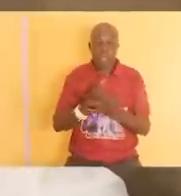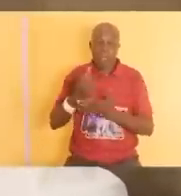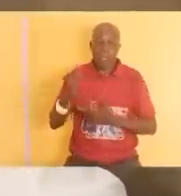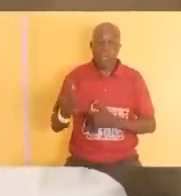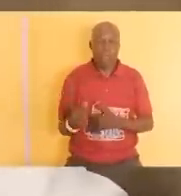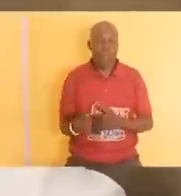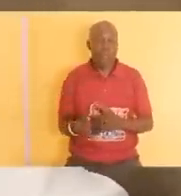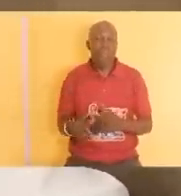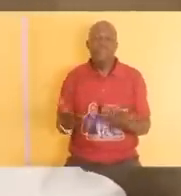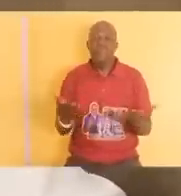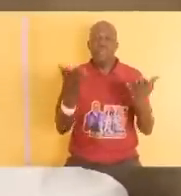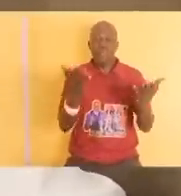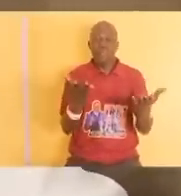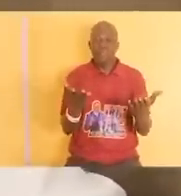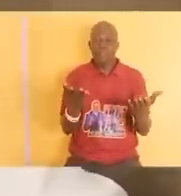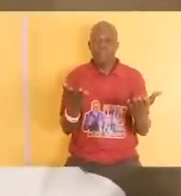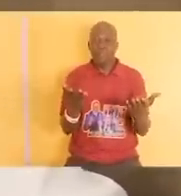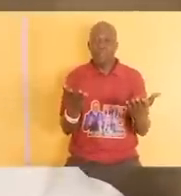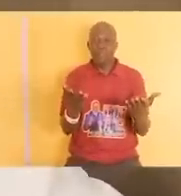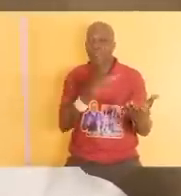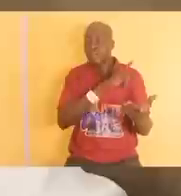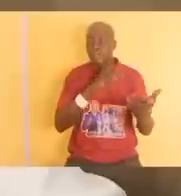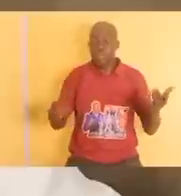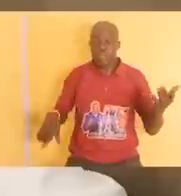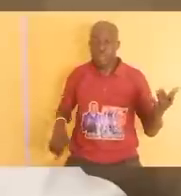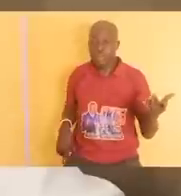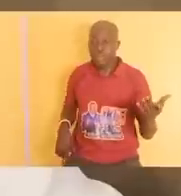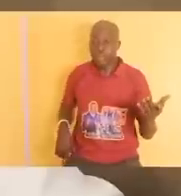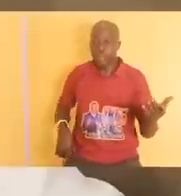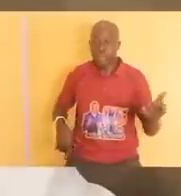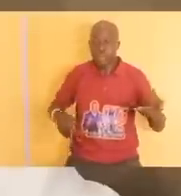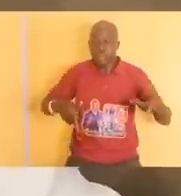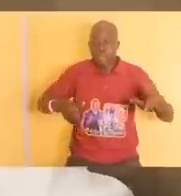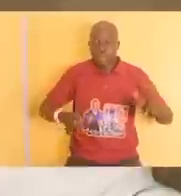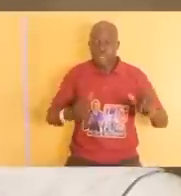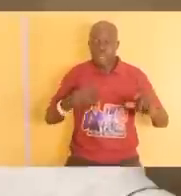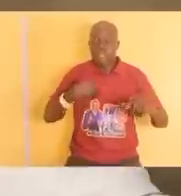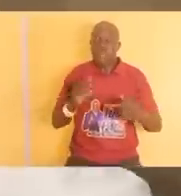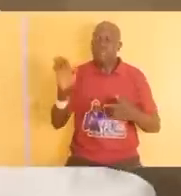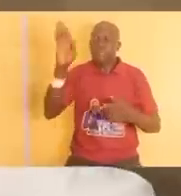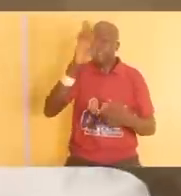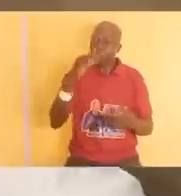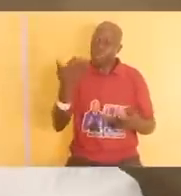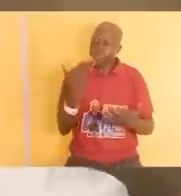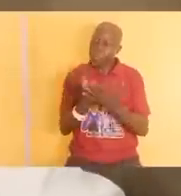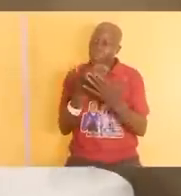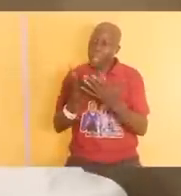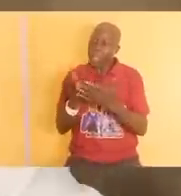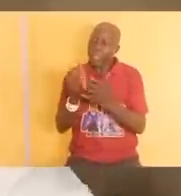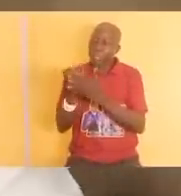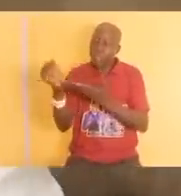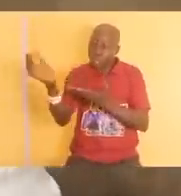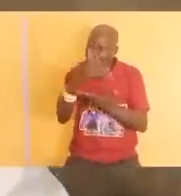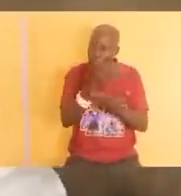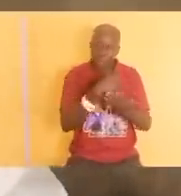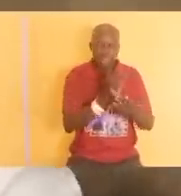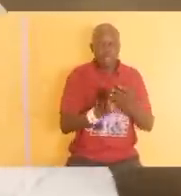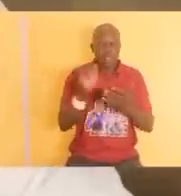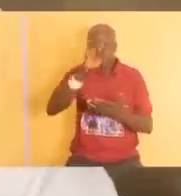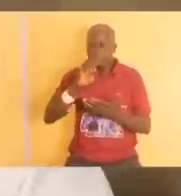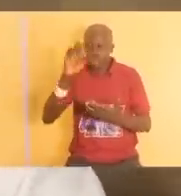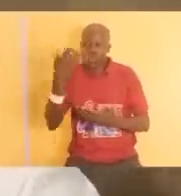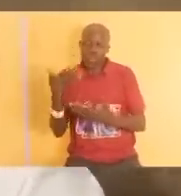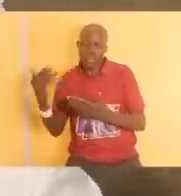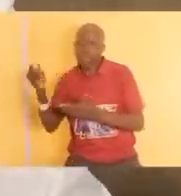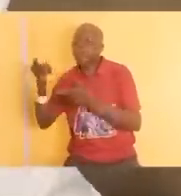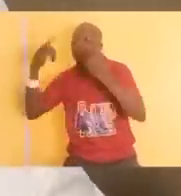to my when there's a coming if I go to town, you Lord. There's a prophet. What about send? I'm aware. I speak in the name of